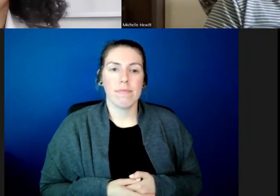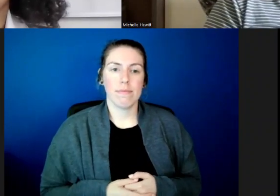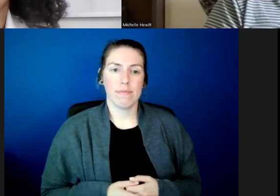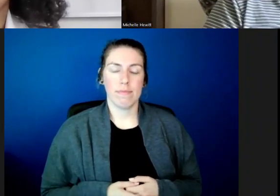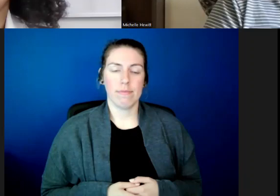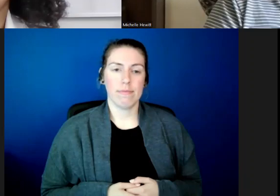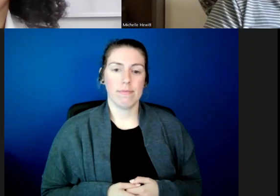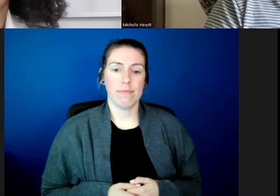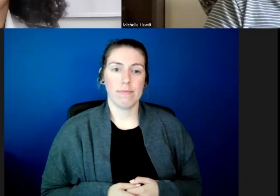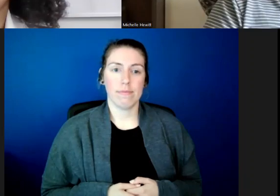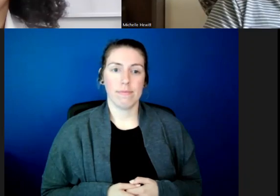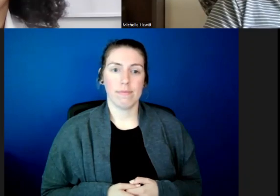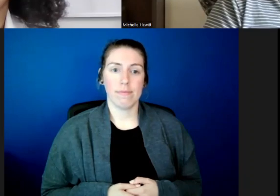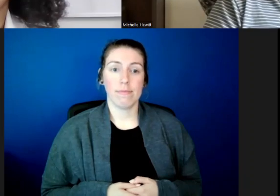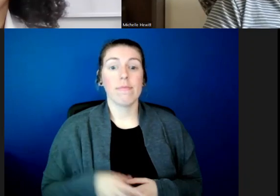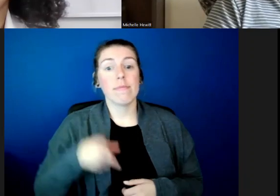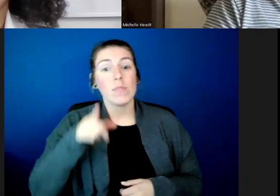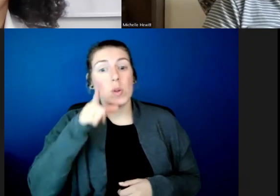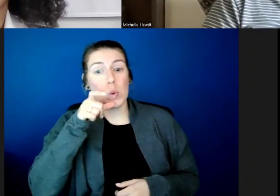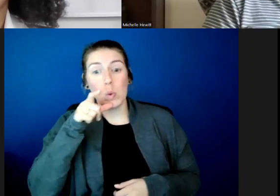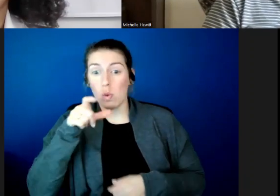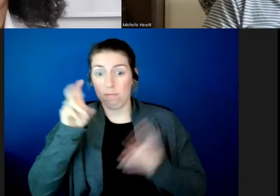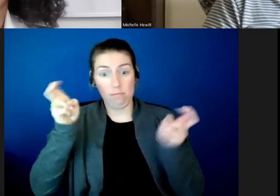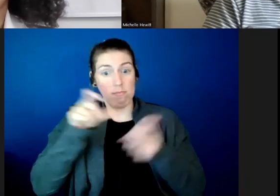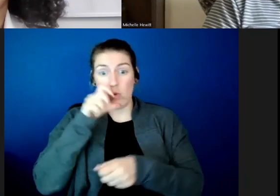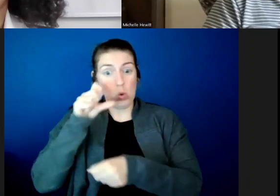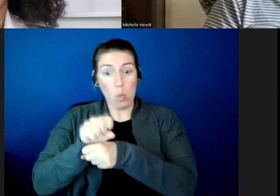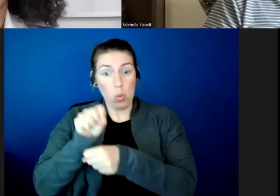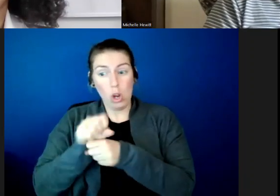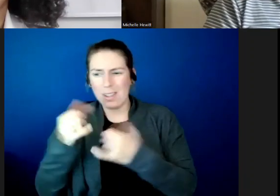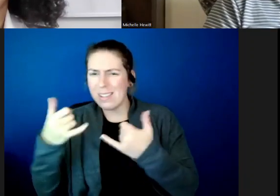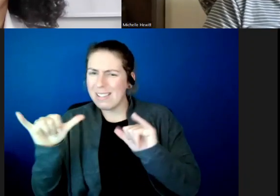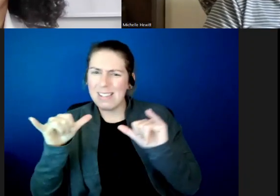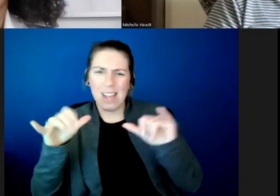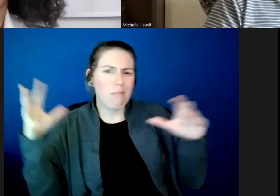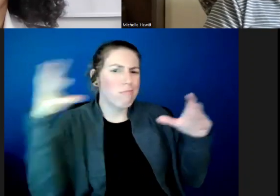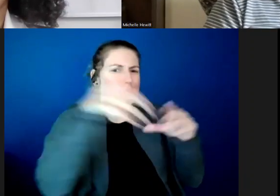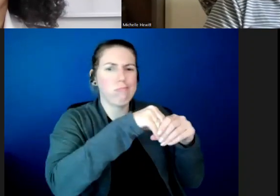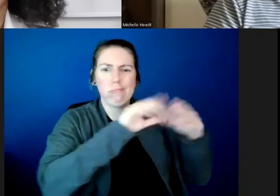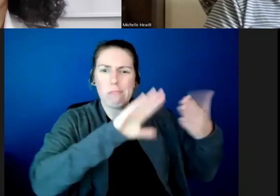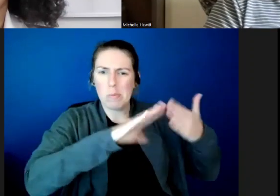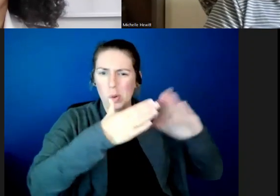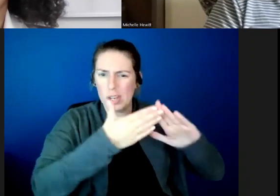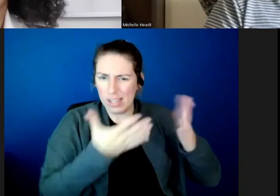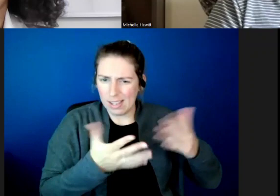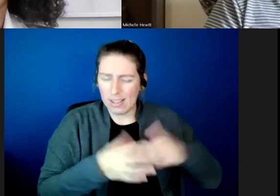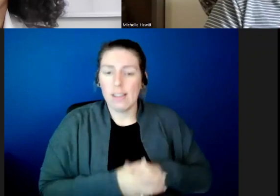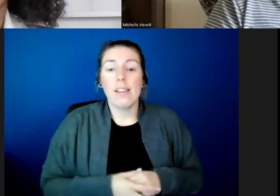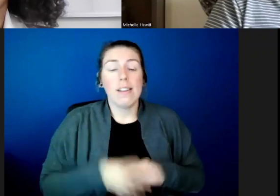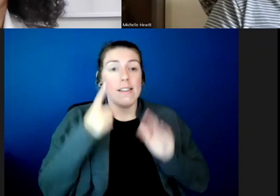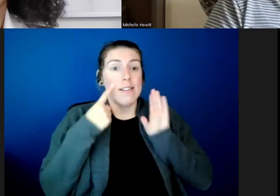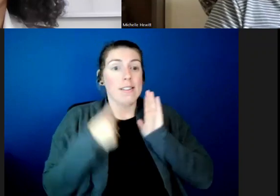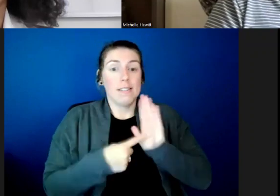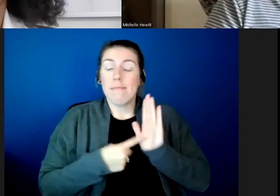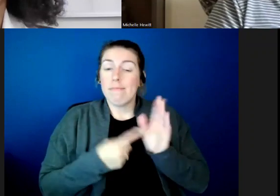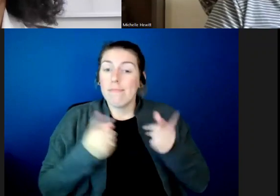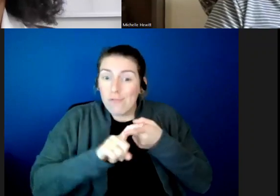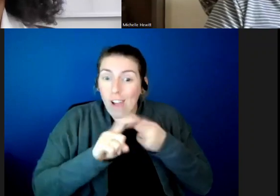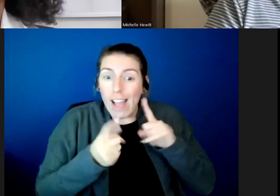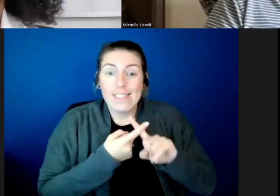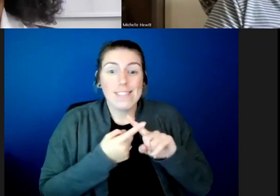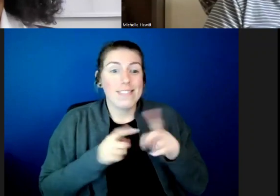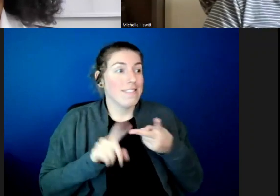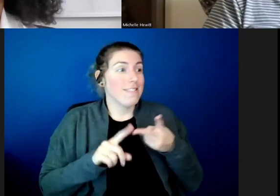massive contributors to their society, you know, whether it's through being, you know, friends and relatives to people in